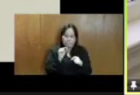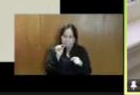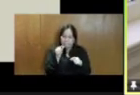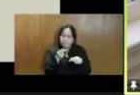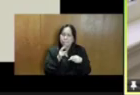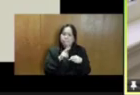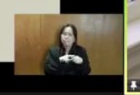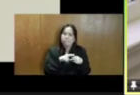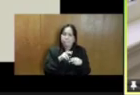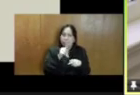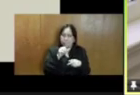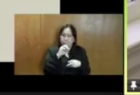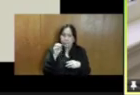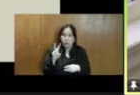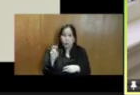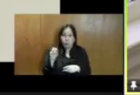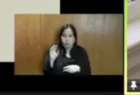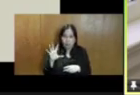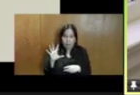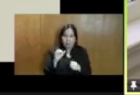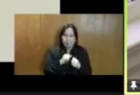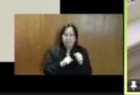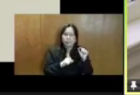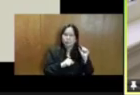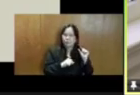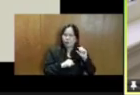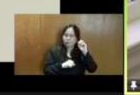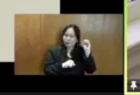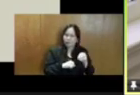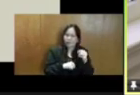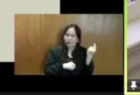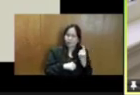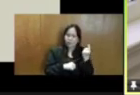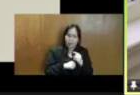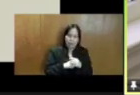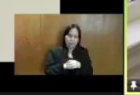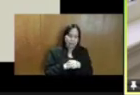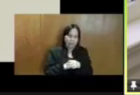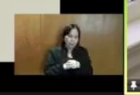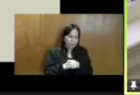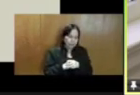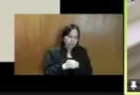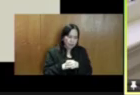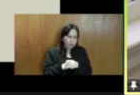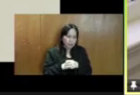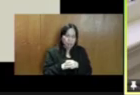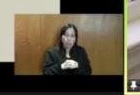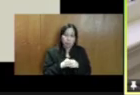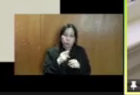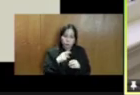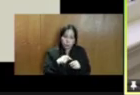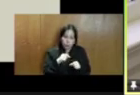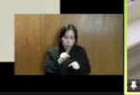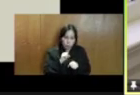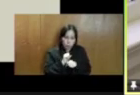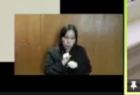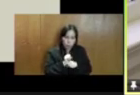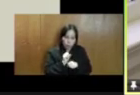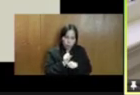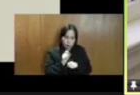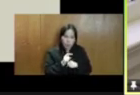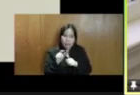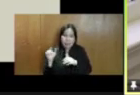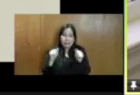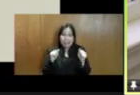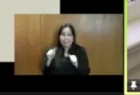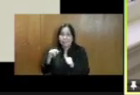2005. Now, still, this is a relatively small percent of workers that are leaving the dirty sector that are going to the green sector. So